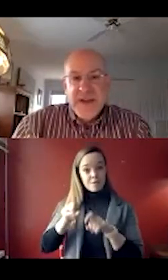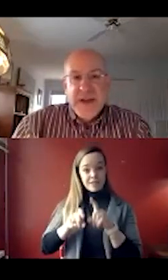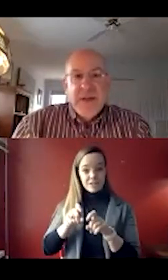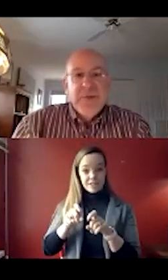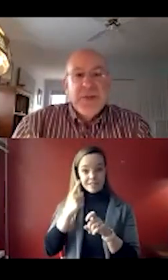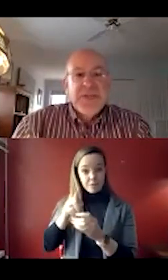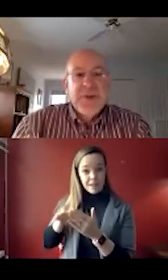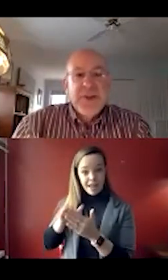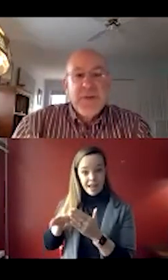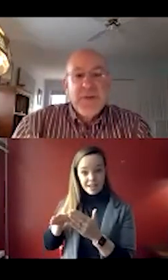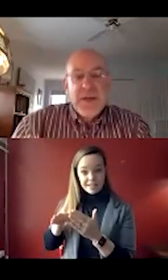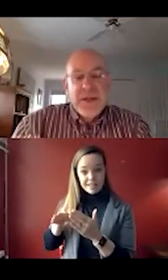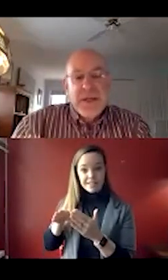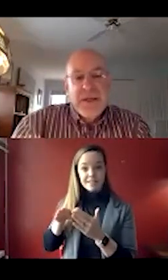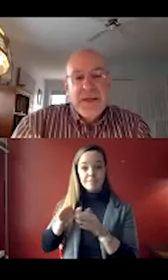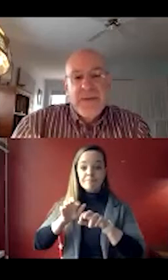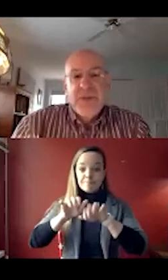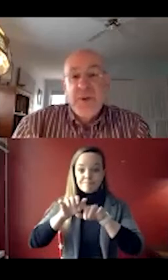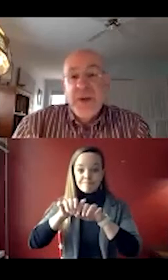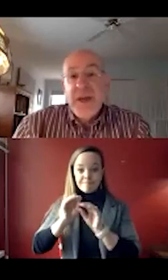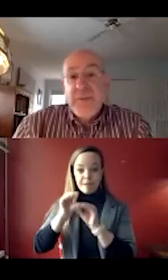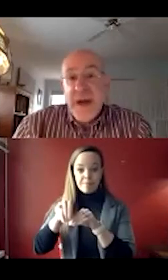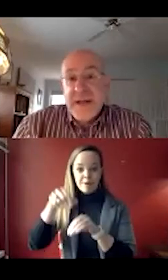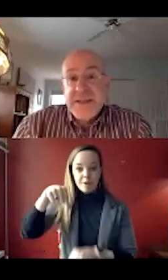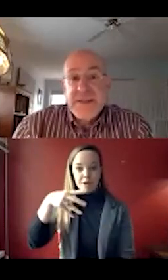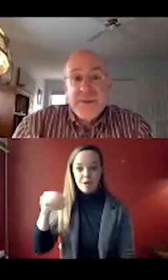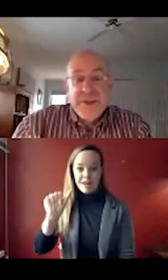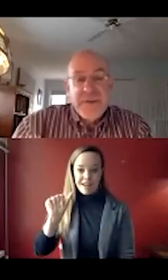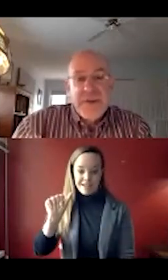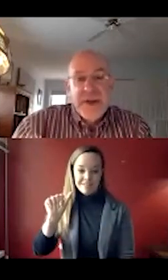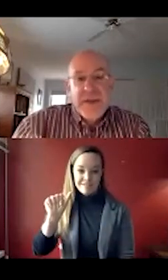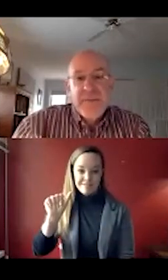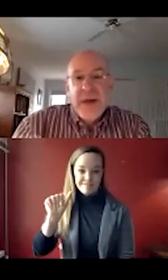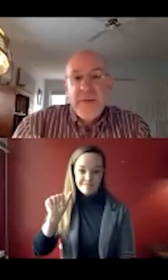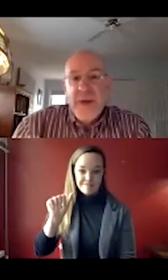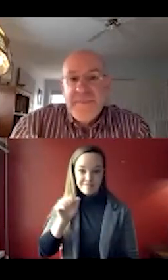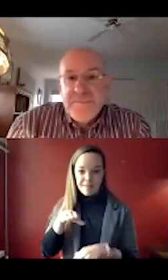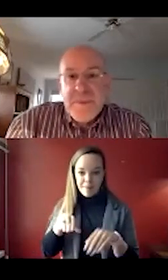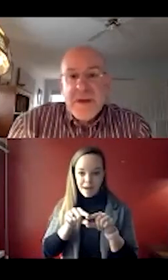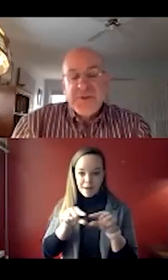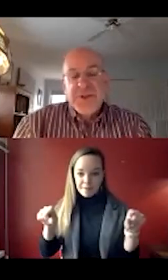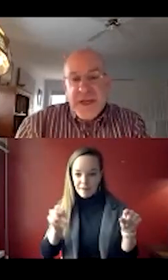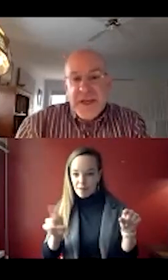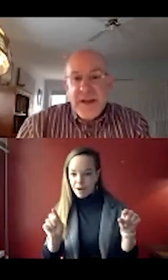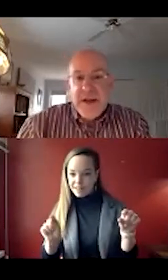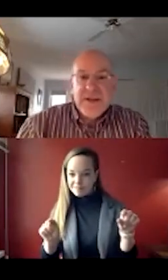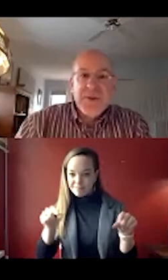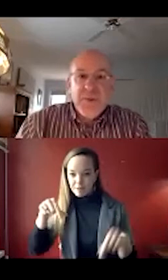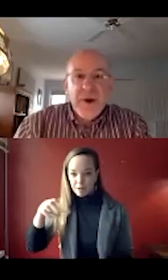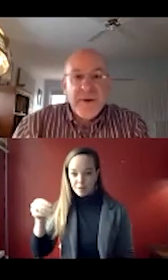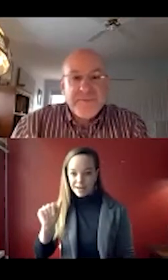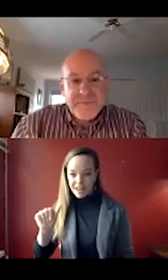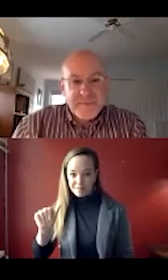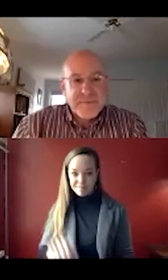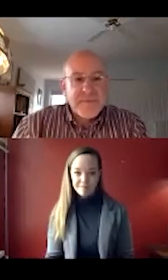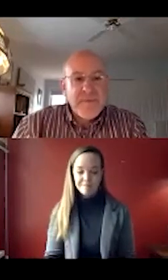end, please put them in the Q&A box, which you can find at the bottom right of your screen on the